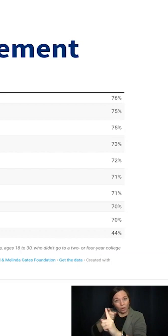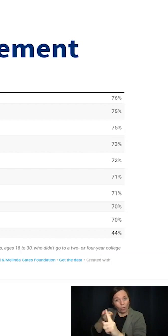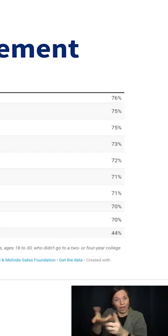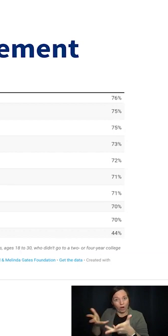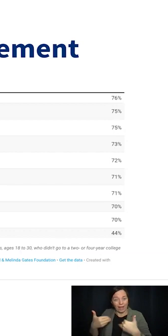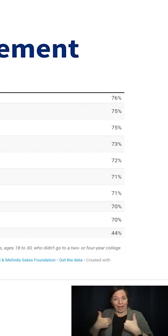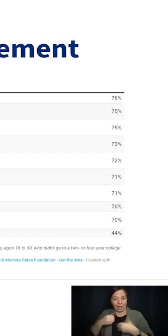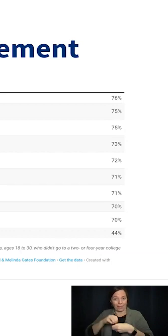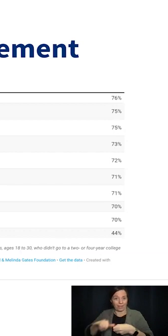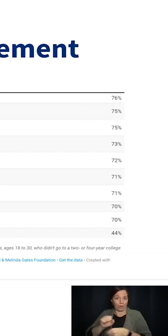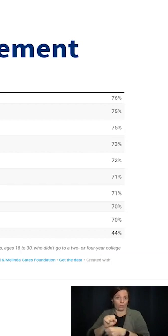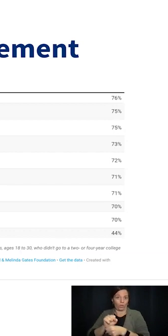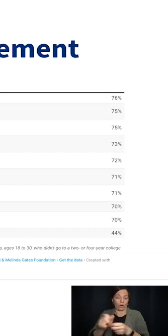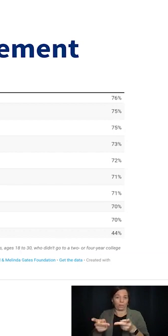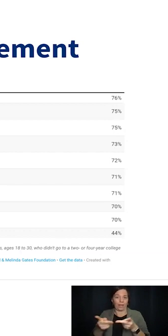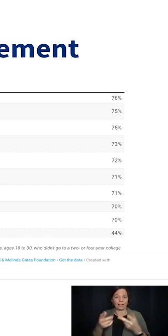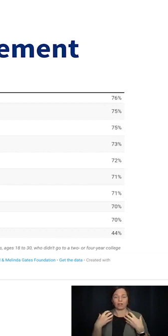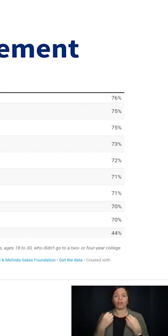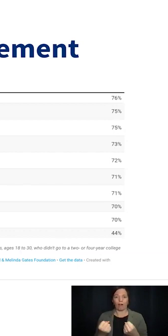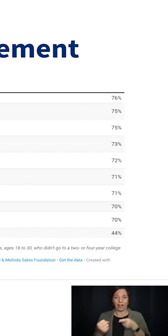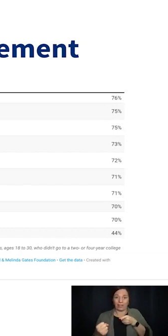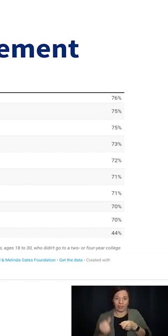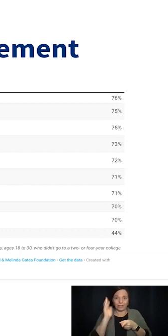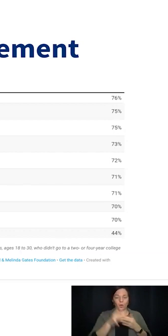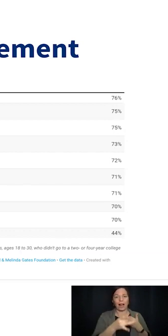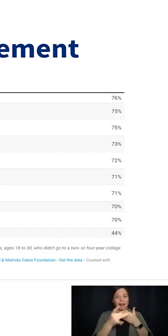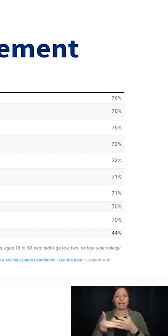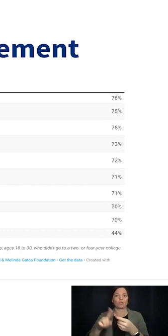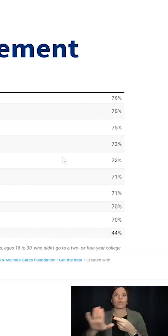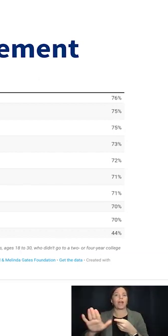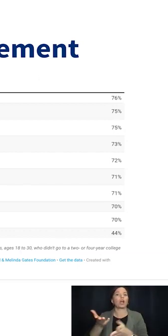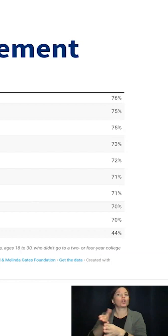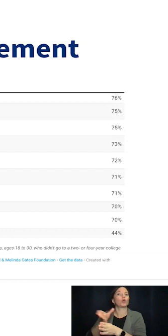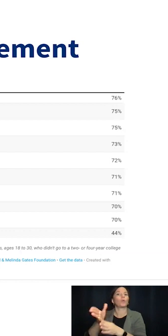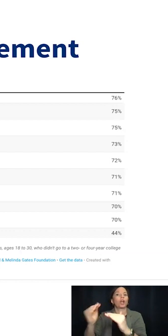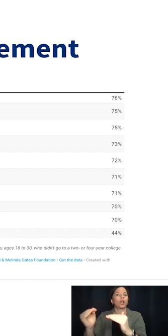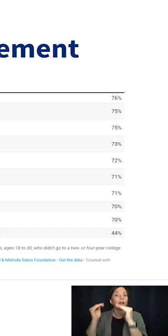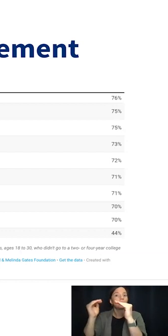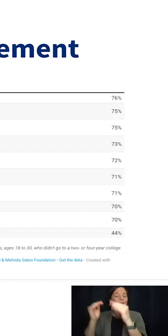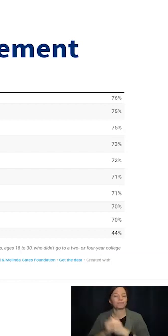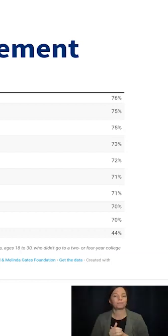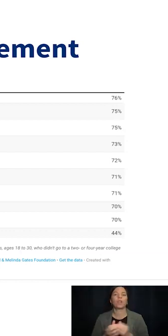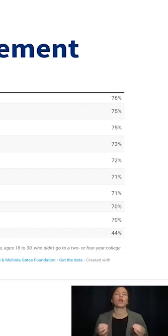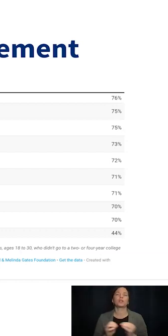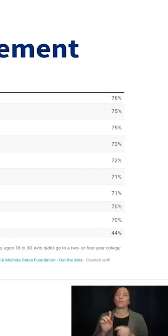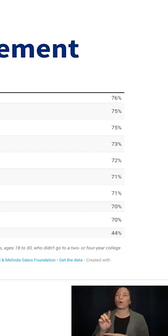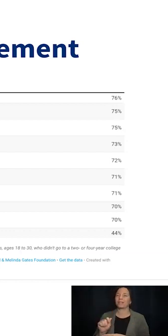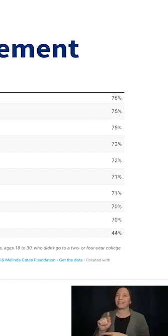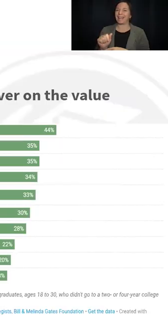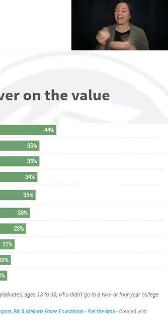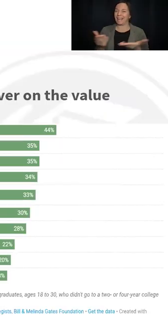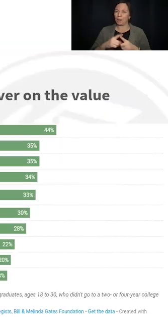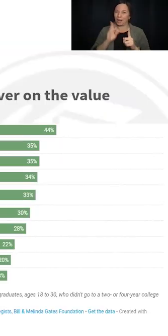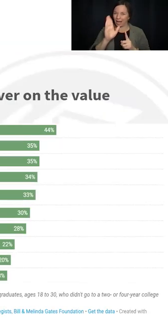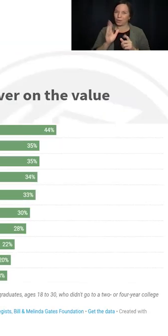workforce and having confidence that this is going to lead them to career advancement. more data here, but I will keep us moving